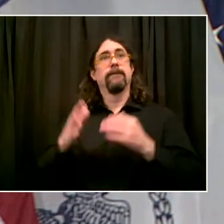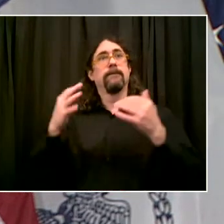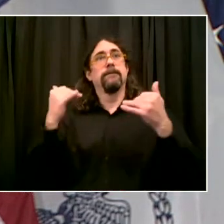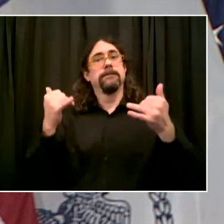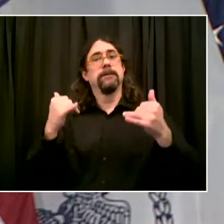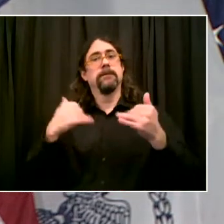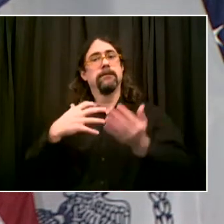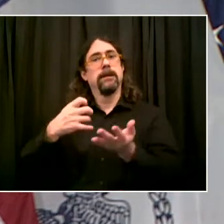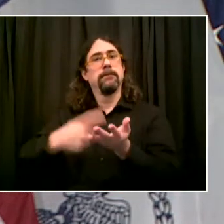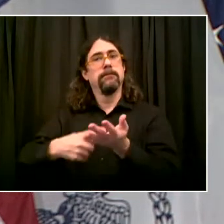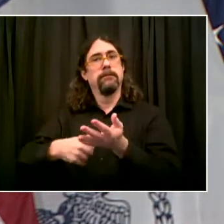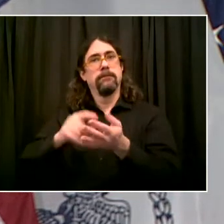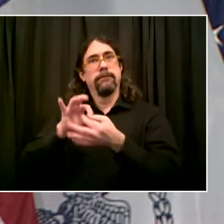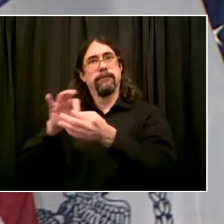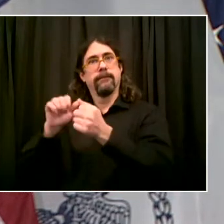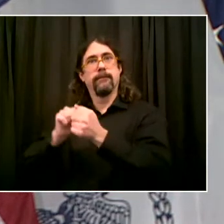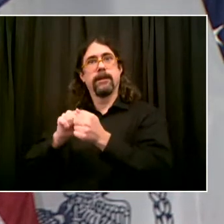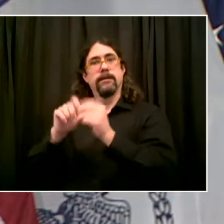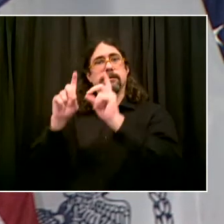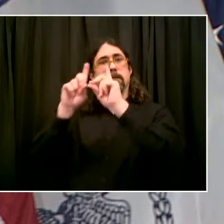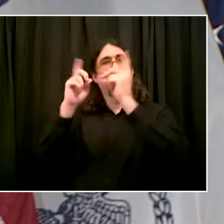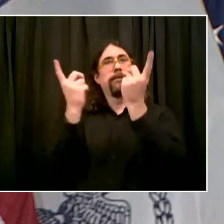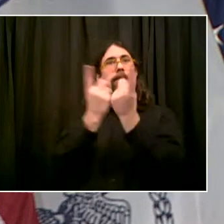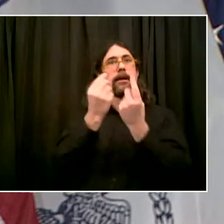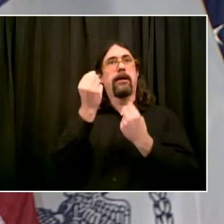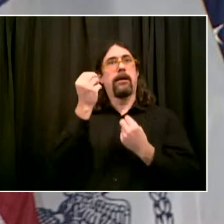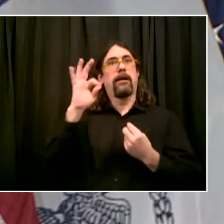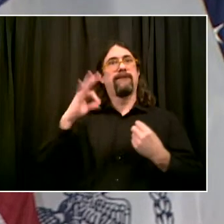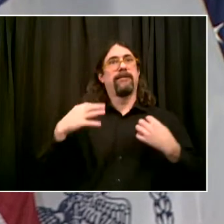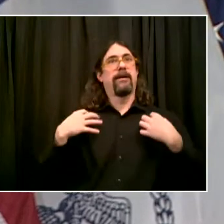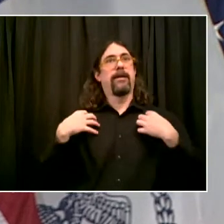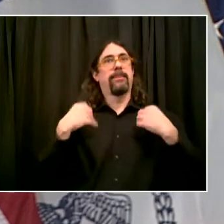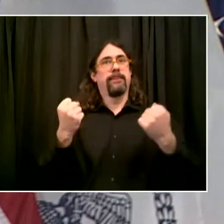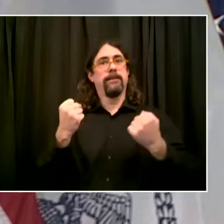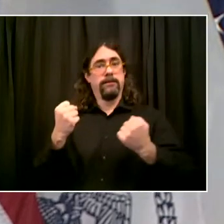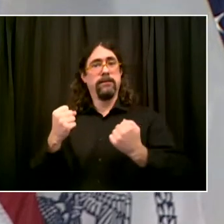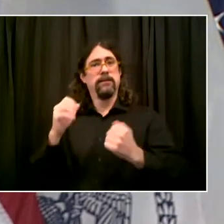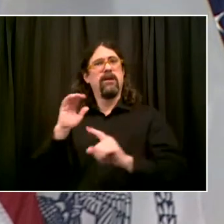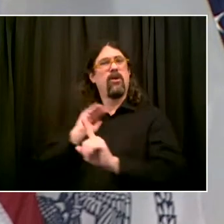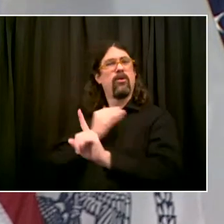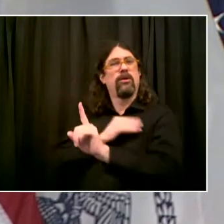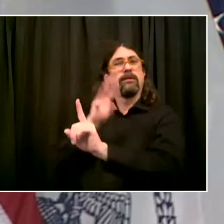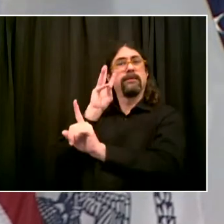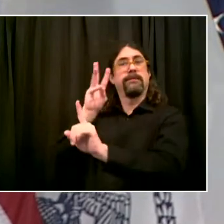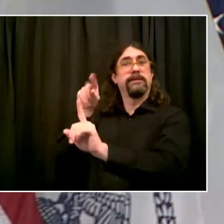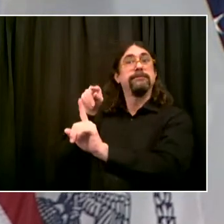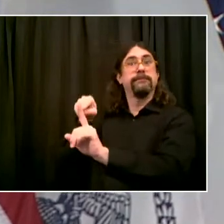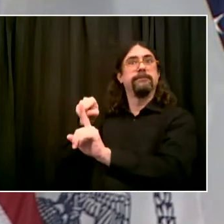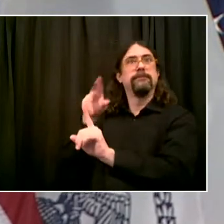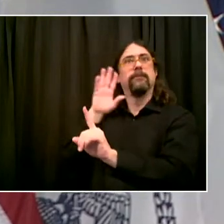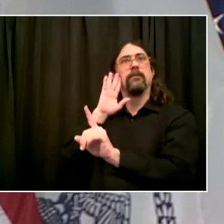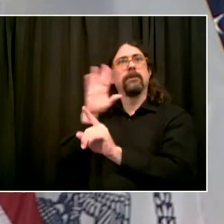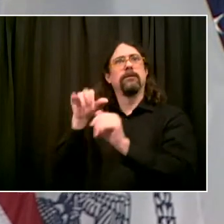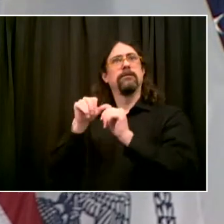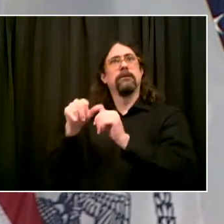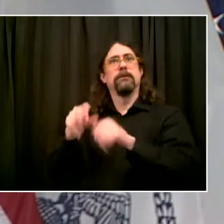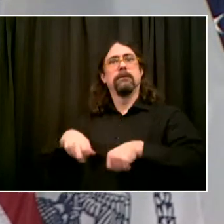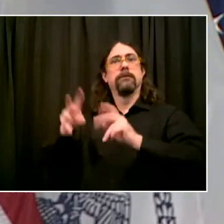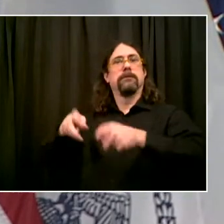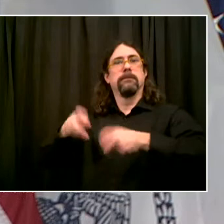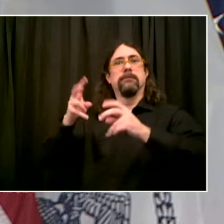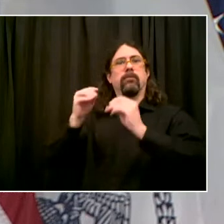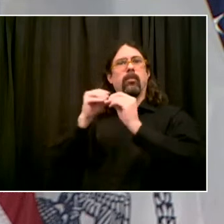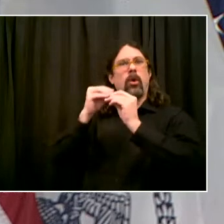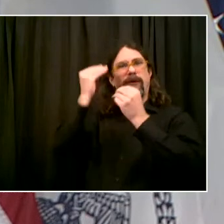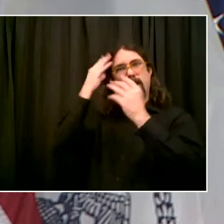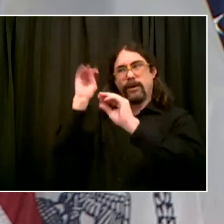city and for vaccinations of non-city residents, the demographic data as we have it. This information, again, I'm going to continue to